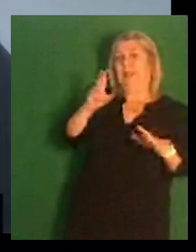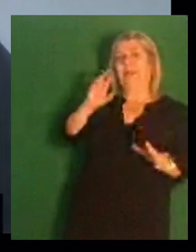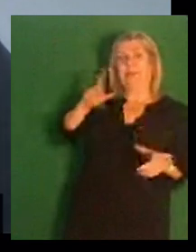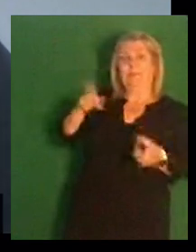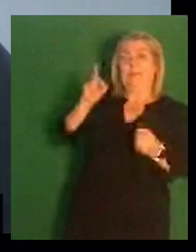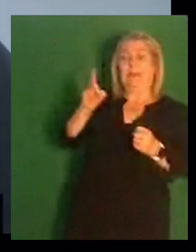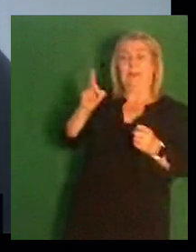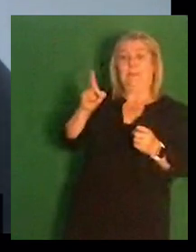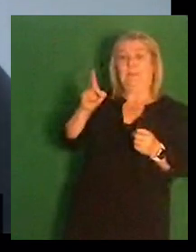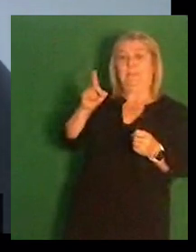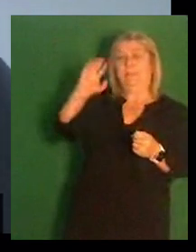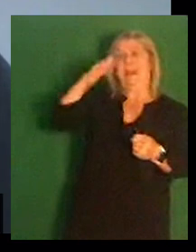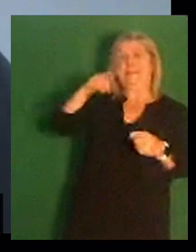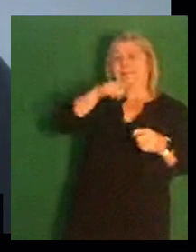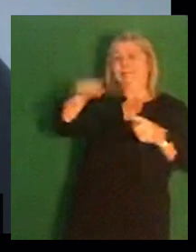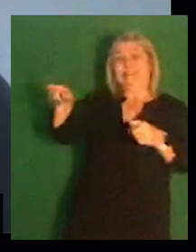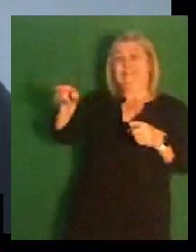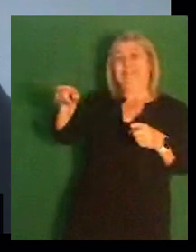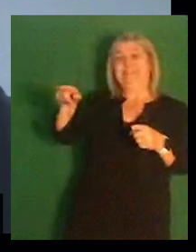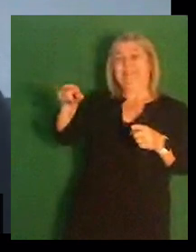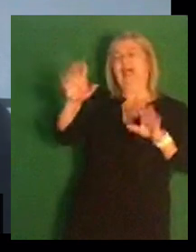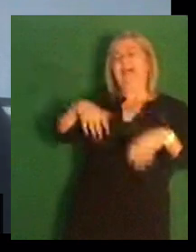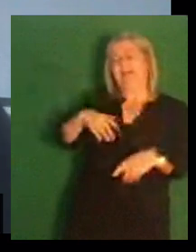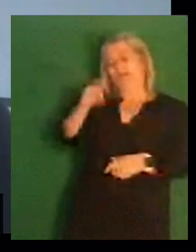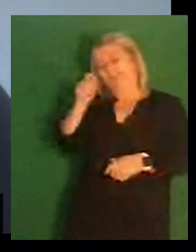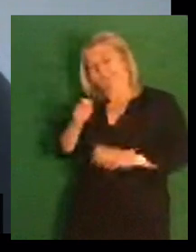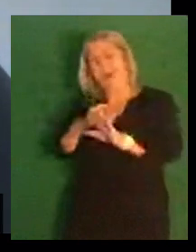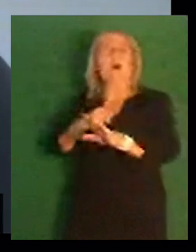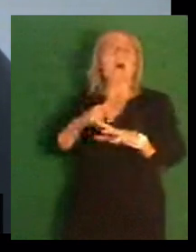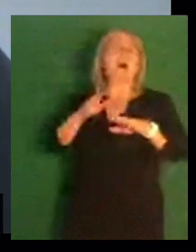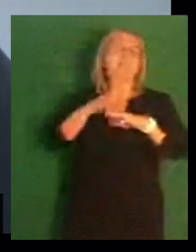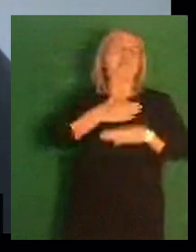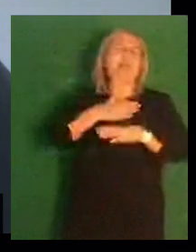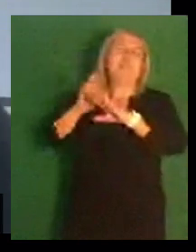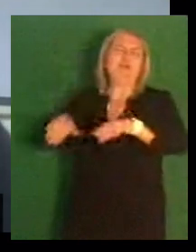it's not happening, it's best to acknowledge it. That's my one learning of the whole period.